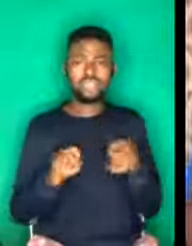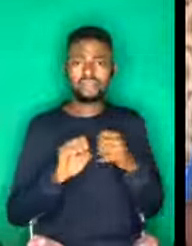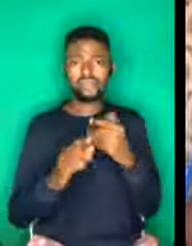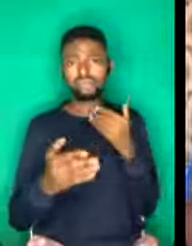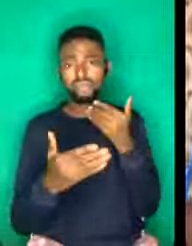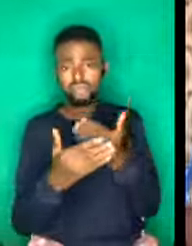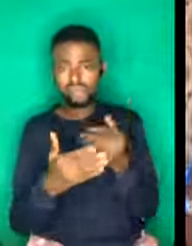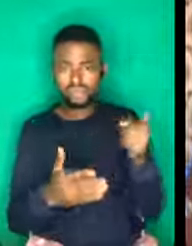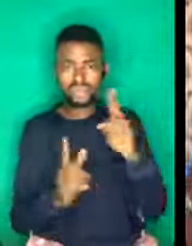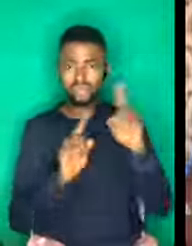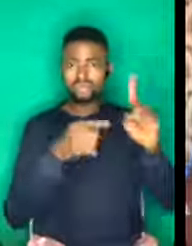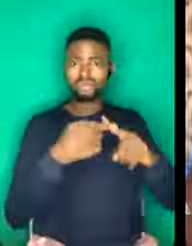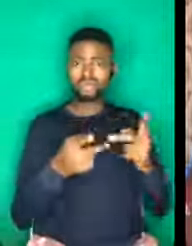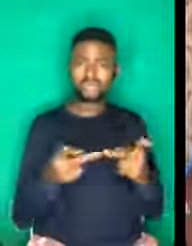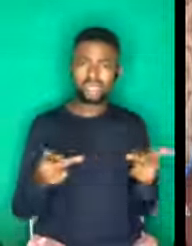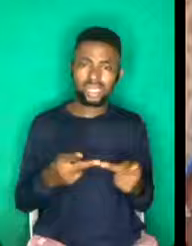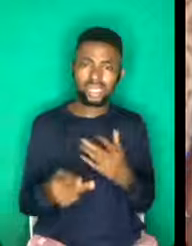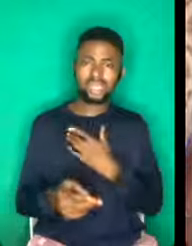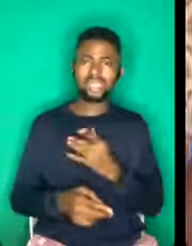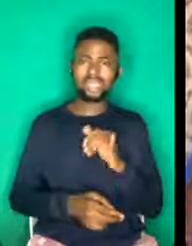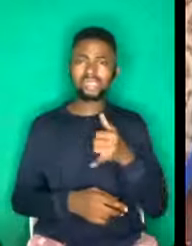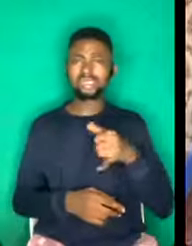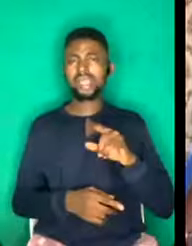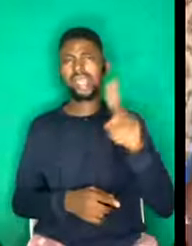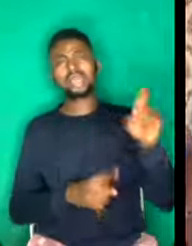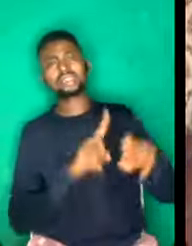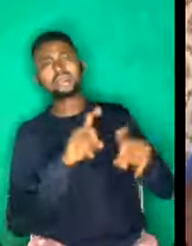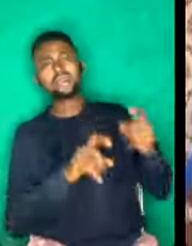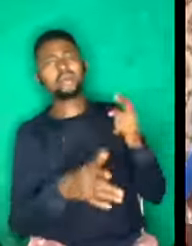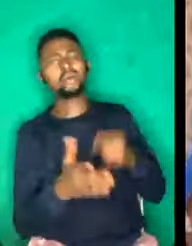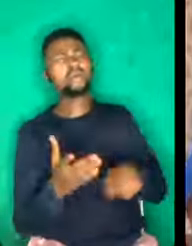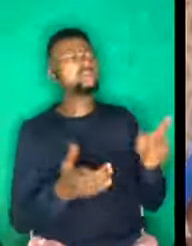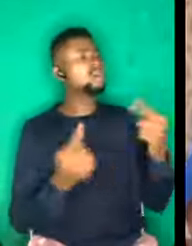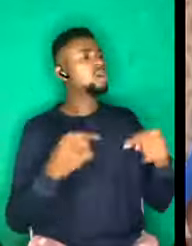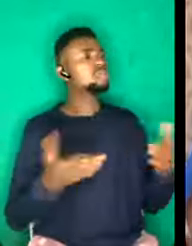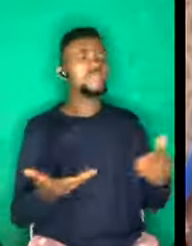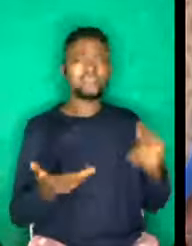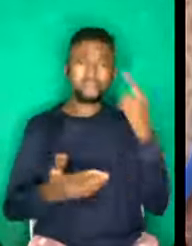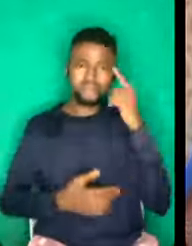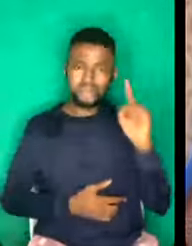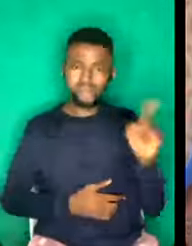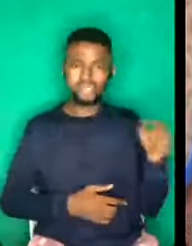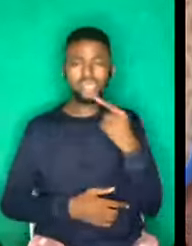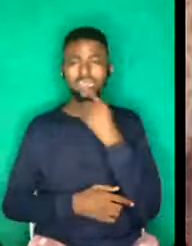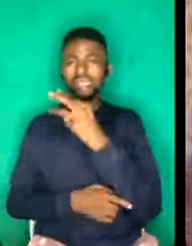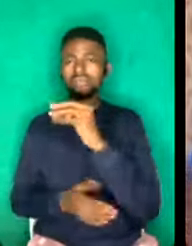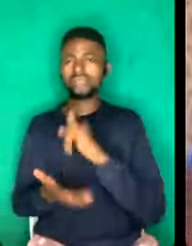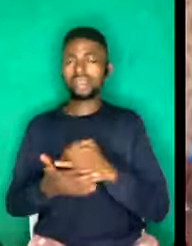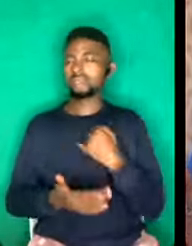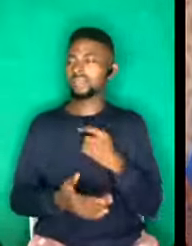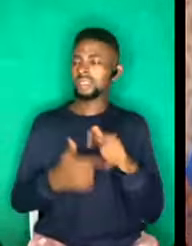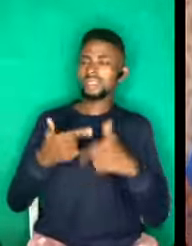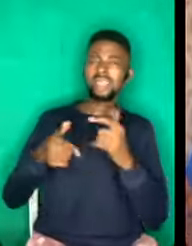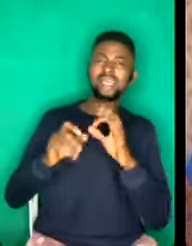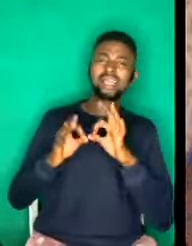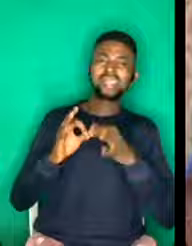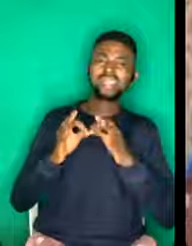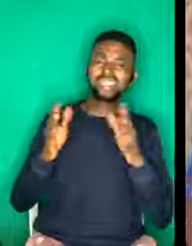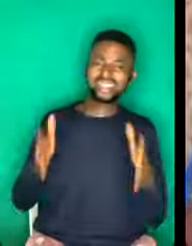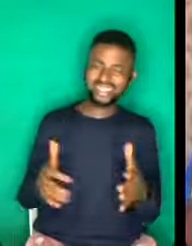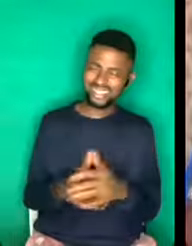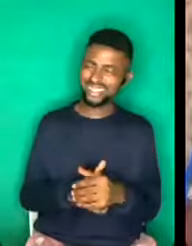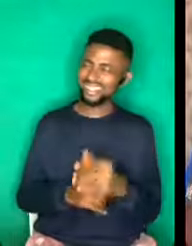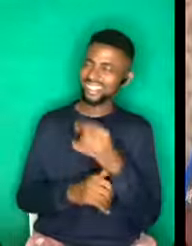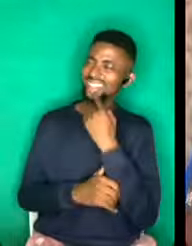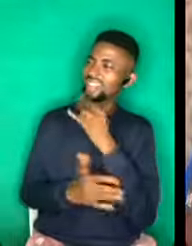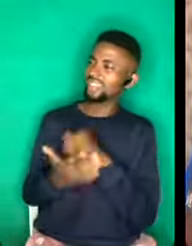I will still be. They will still ask me, "What are you here to do?" And I tell them I'm a sign language interpreter. Yeah, to play. So what's that one?